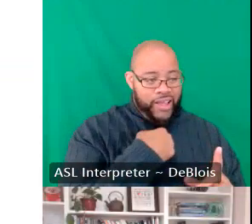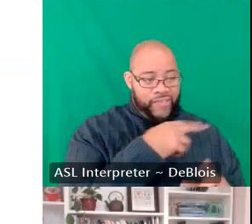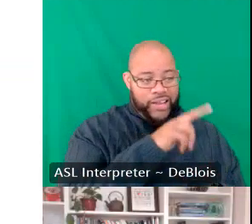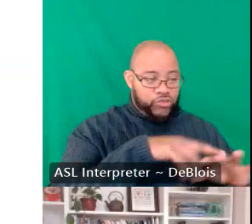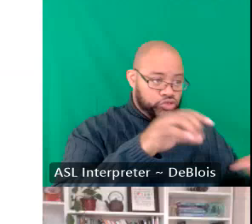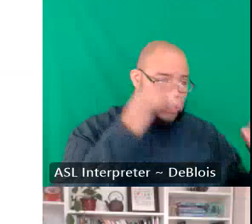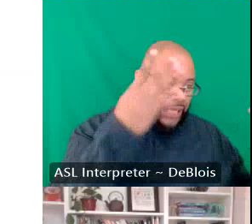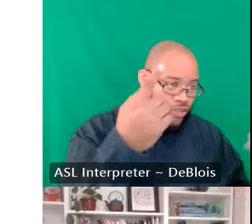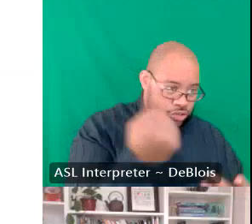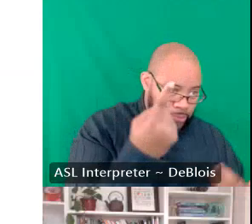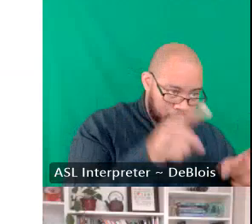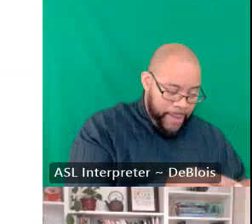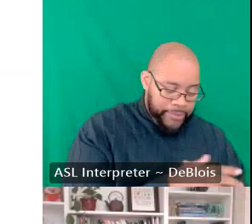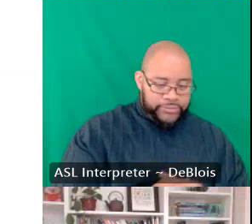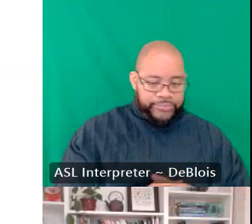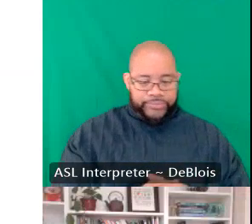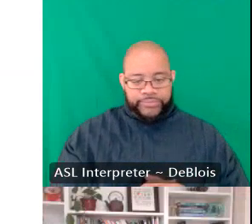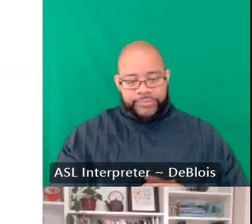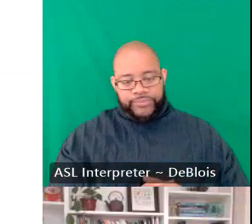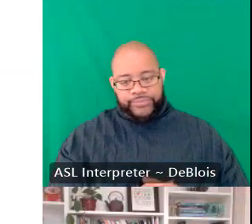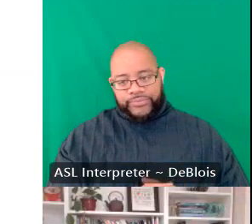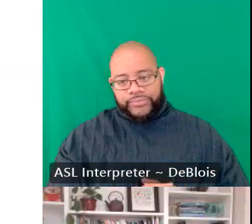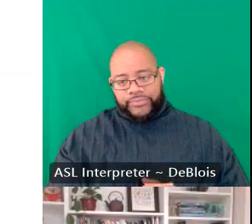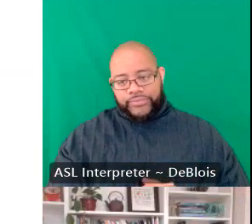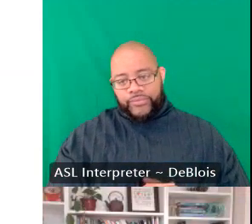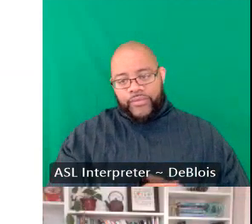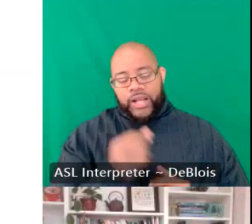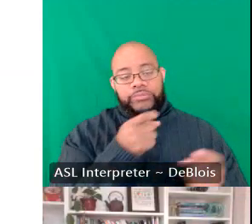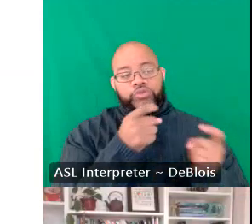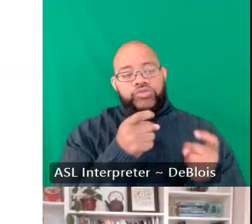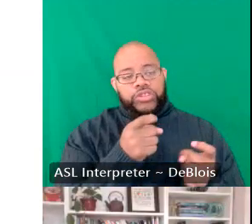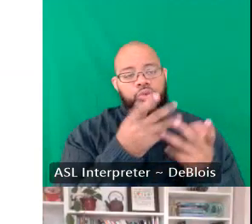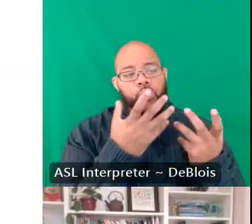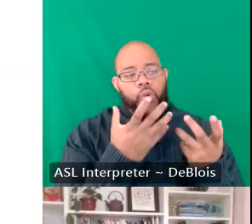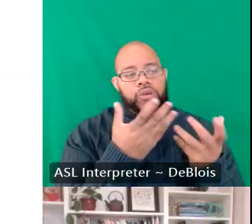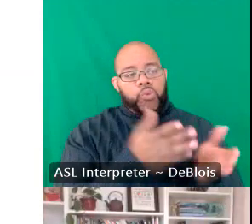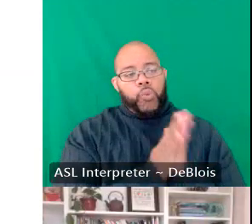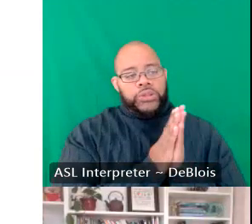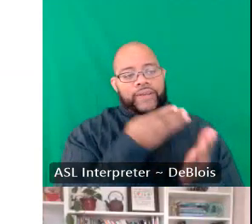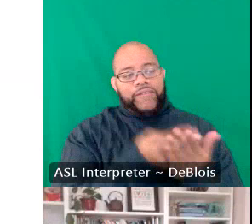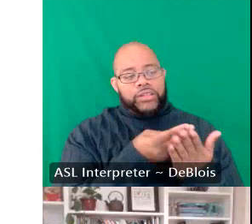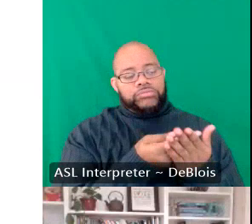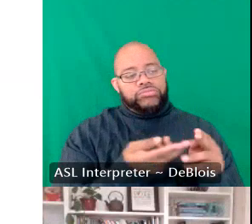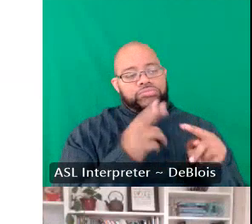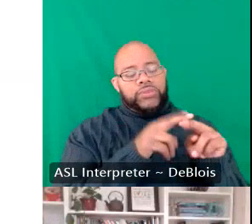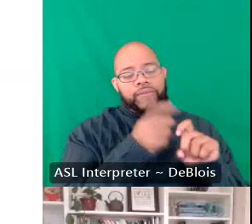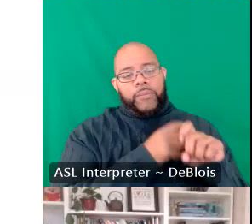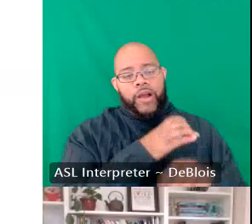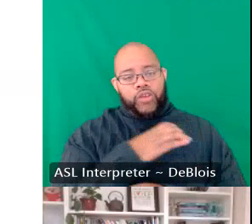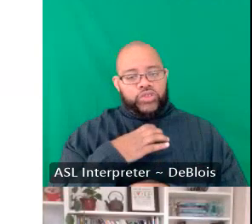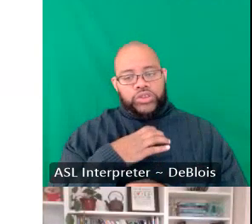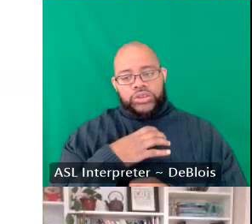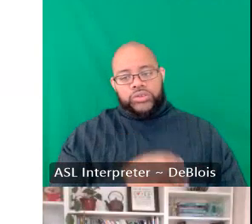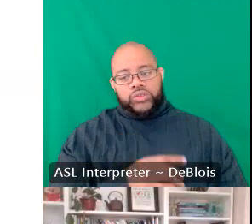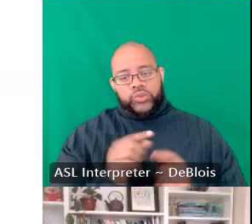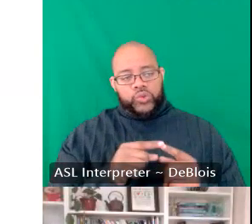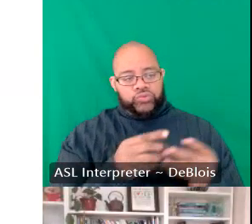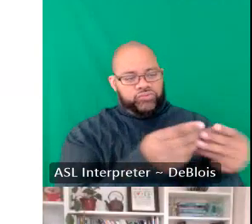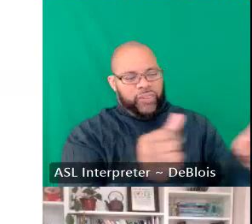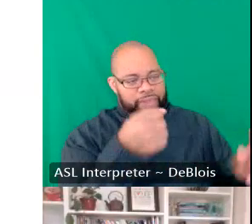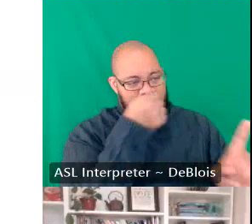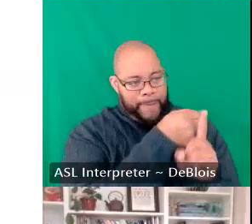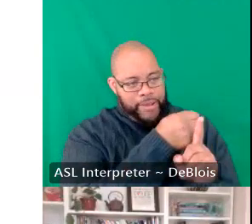disaster and the administration wants to request funding from Congress to mitigate the impacts